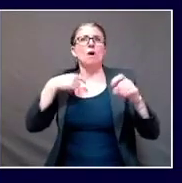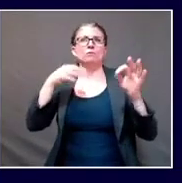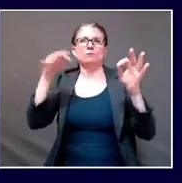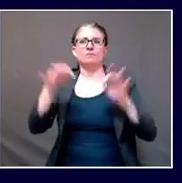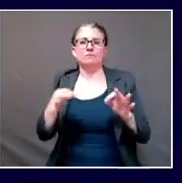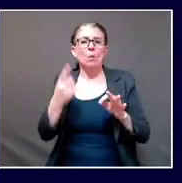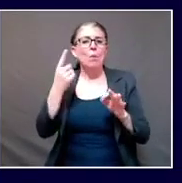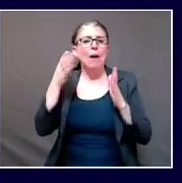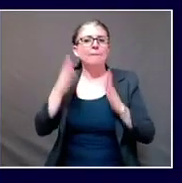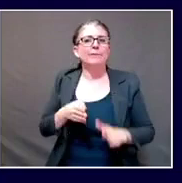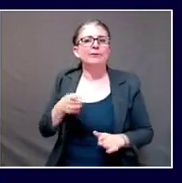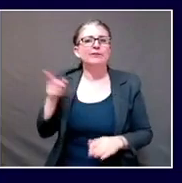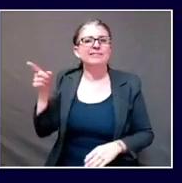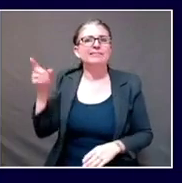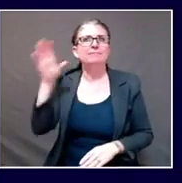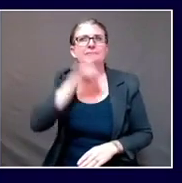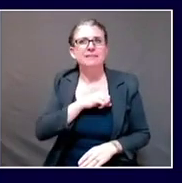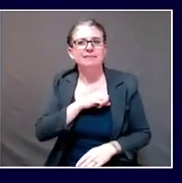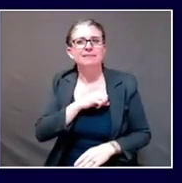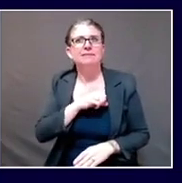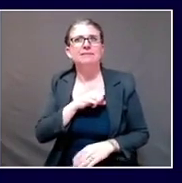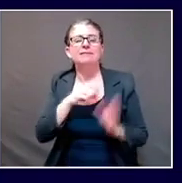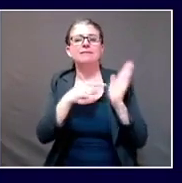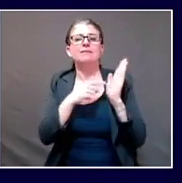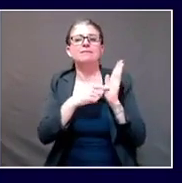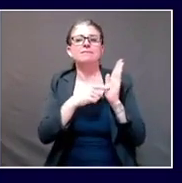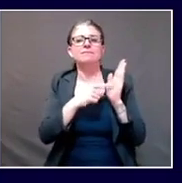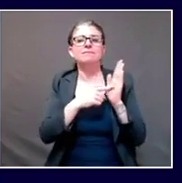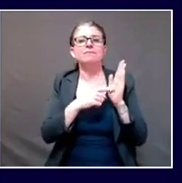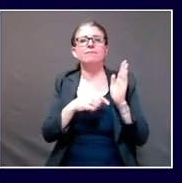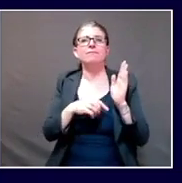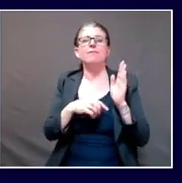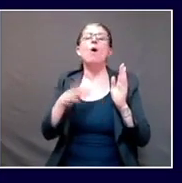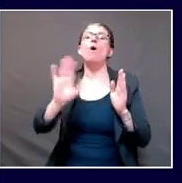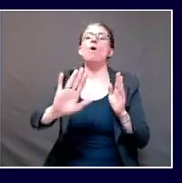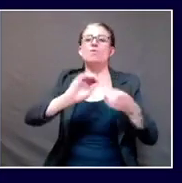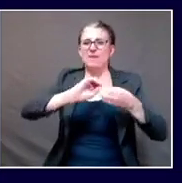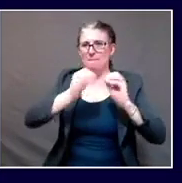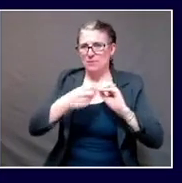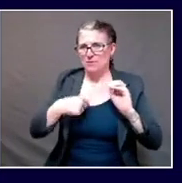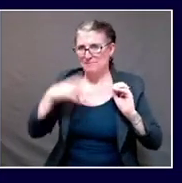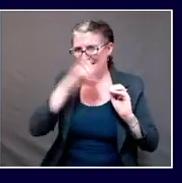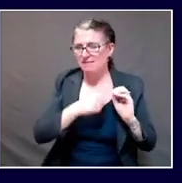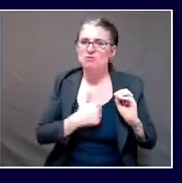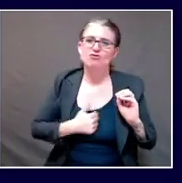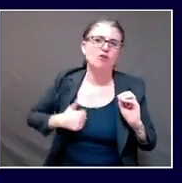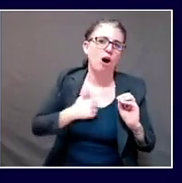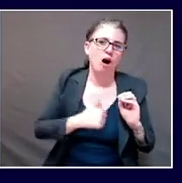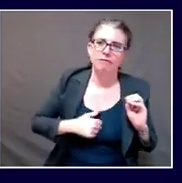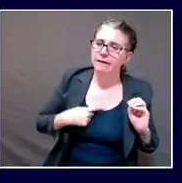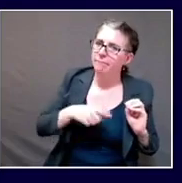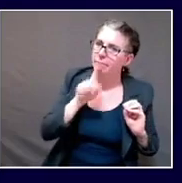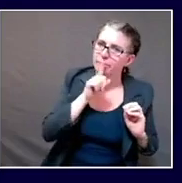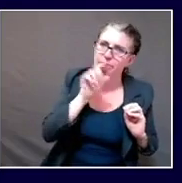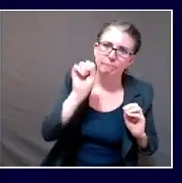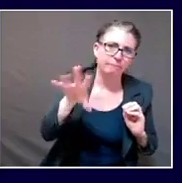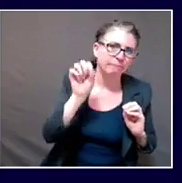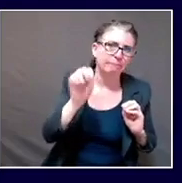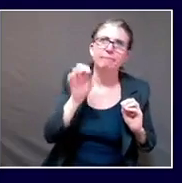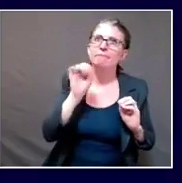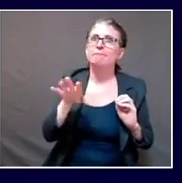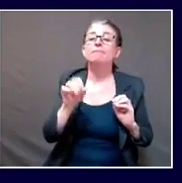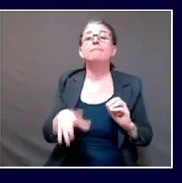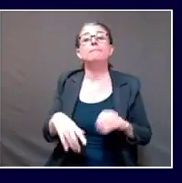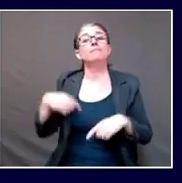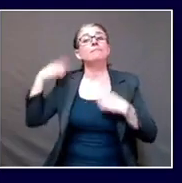provide an update on our positivity rate. And so my apologies for that before I turn things back over to Governor Mills. However, our seven day positivity